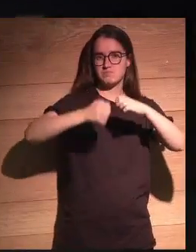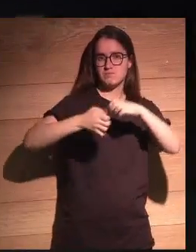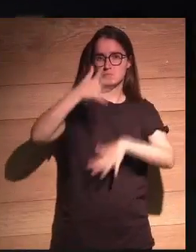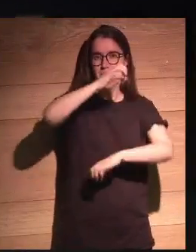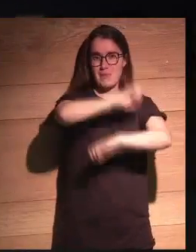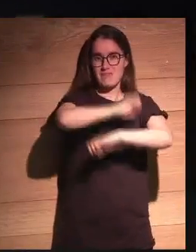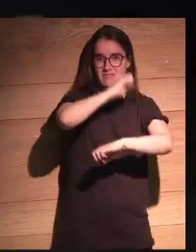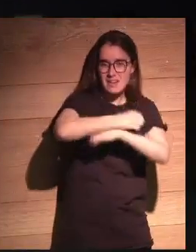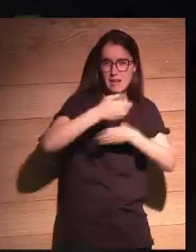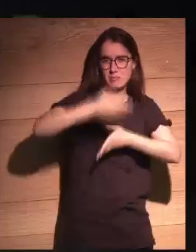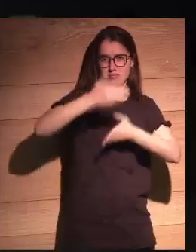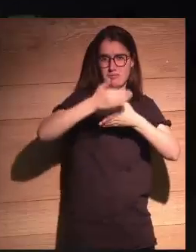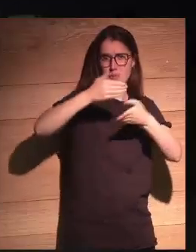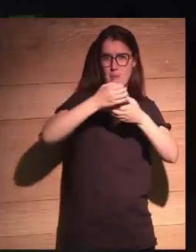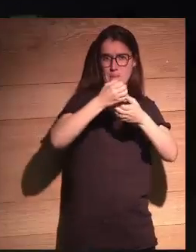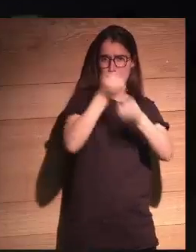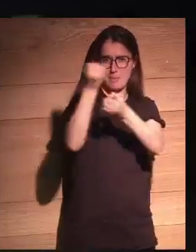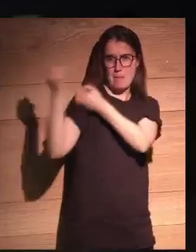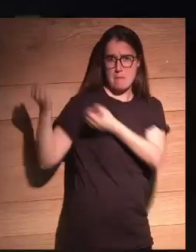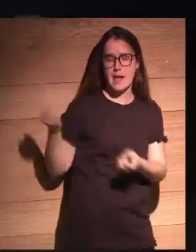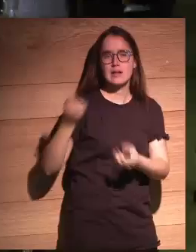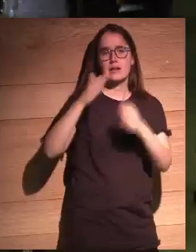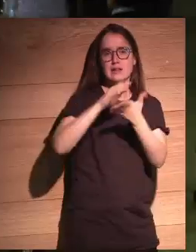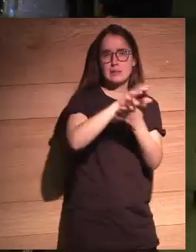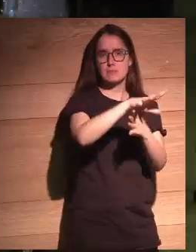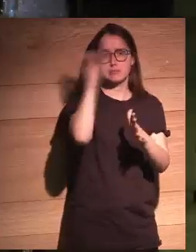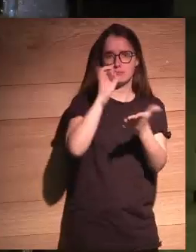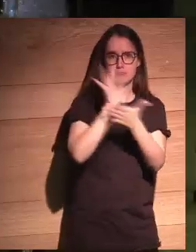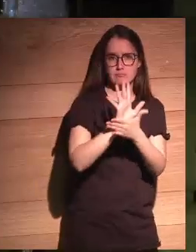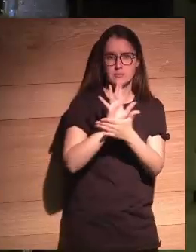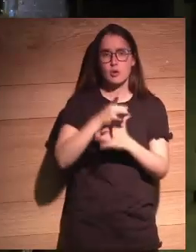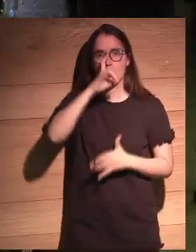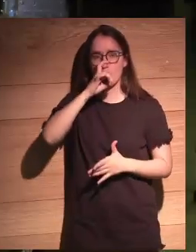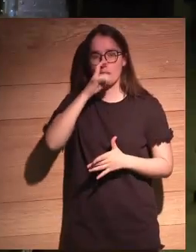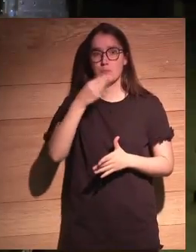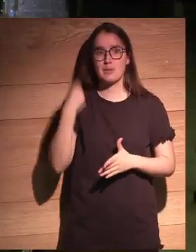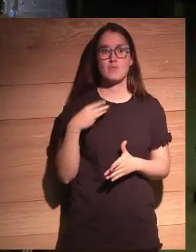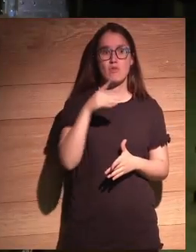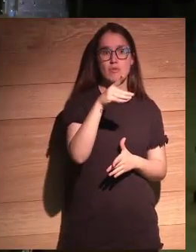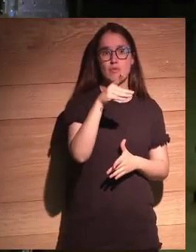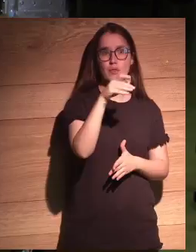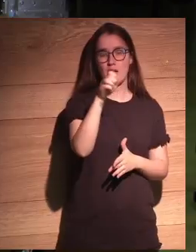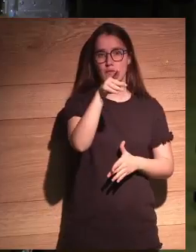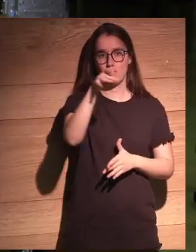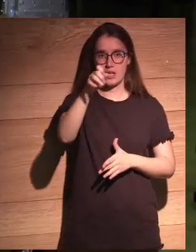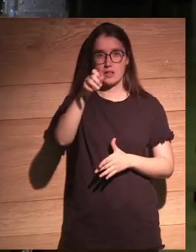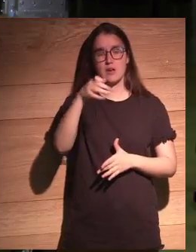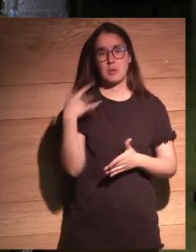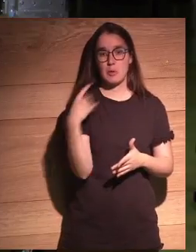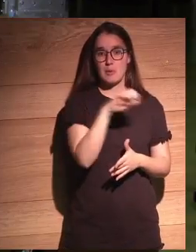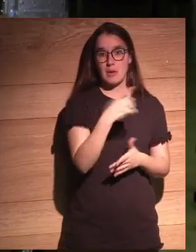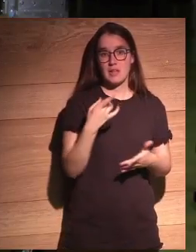bricks and metal panels that lock out the windows of many houses in abandoned neighborhoods.